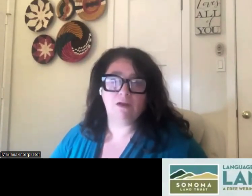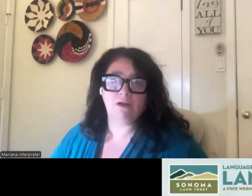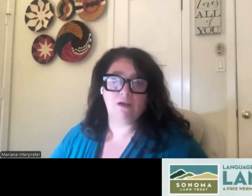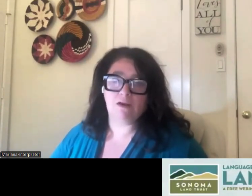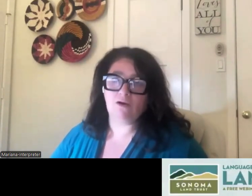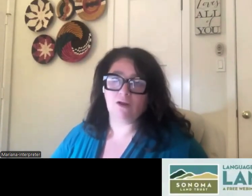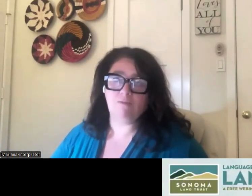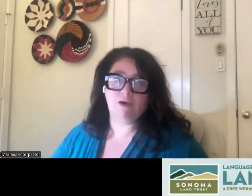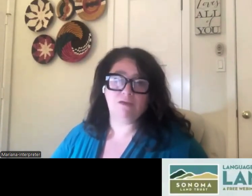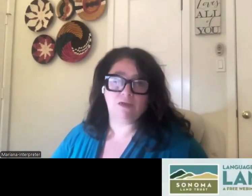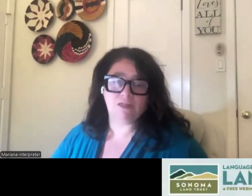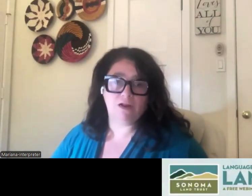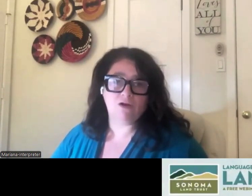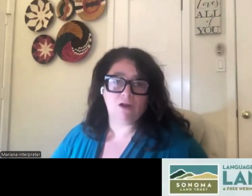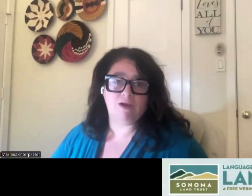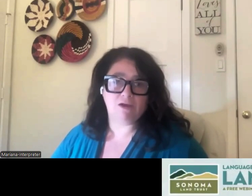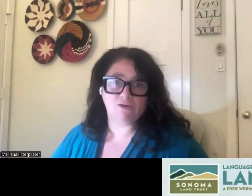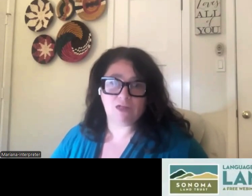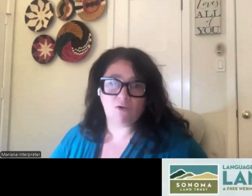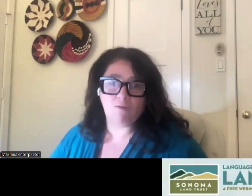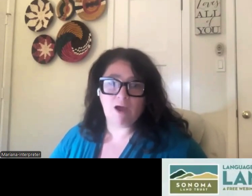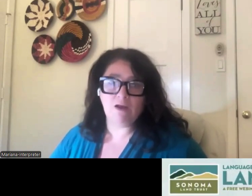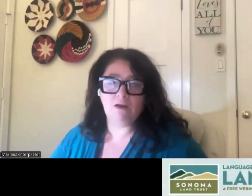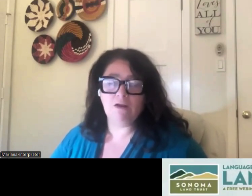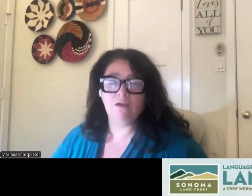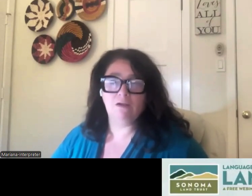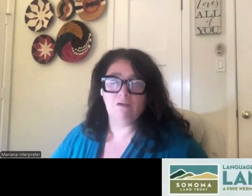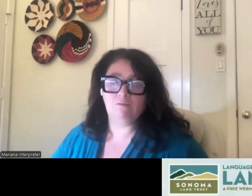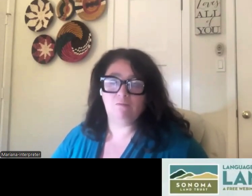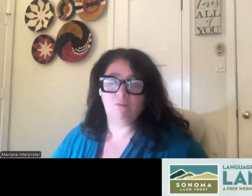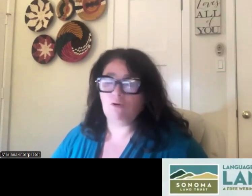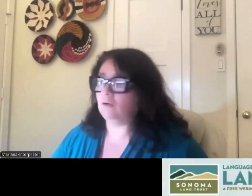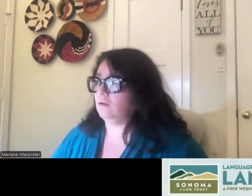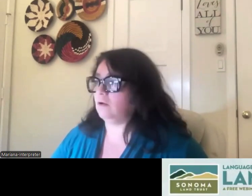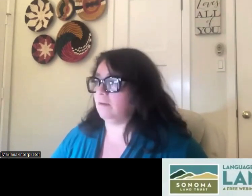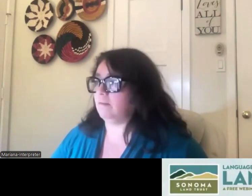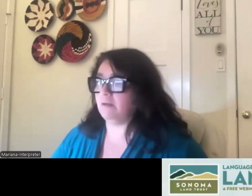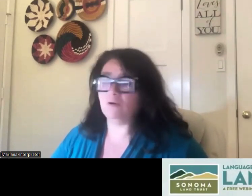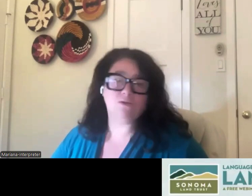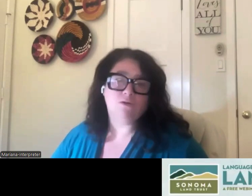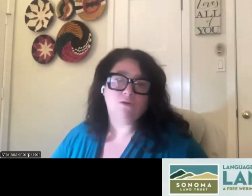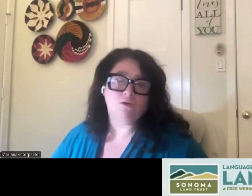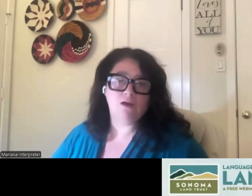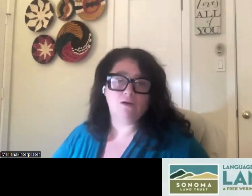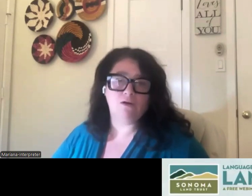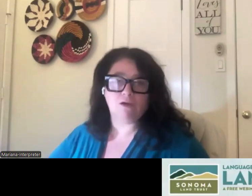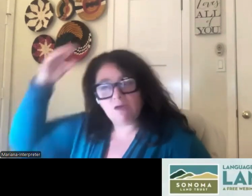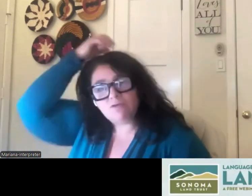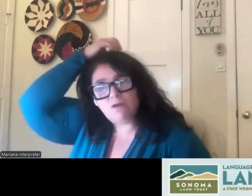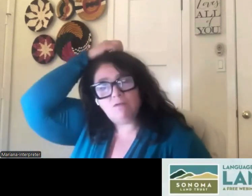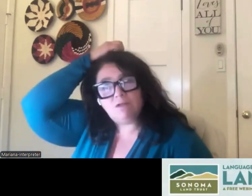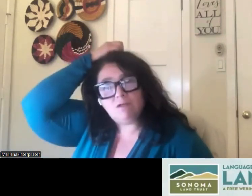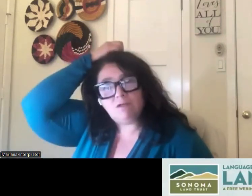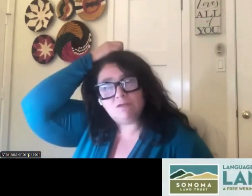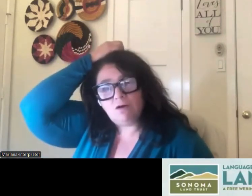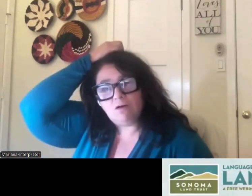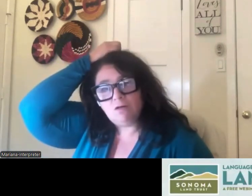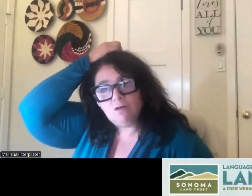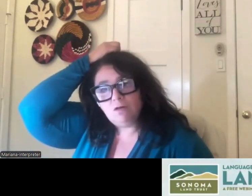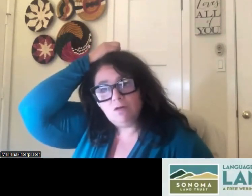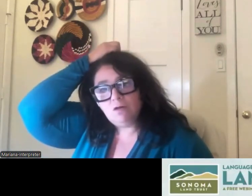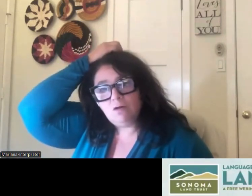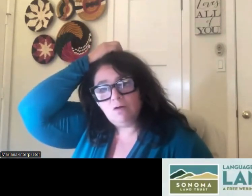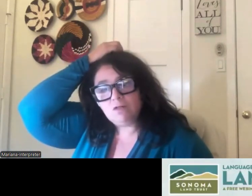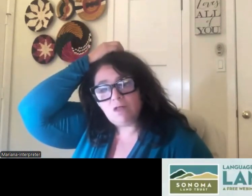what we've seen in the real world is not what they said should be happening is circa 2025. Or are we